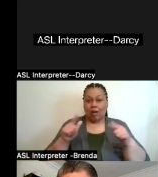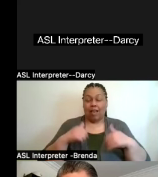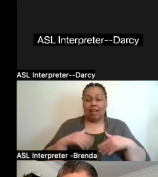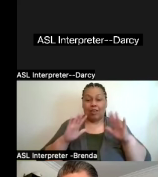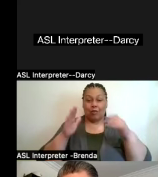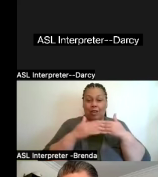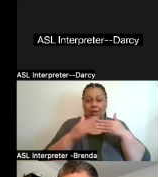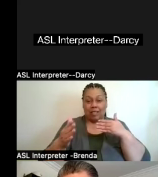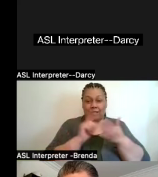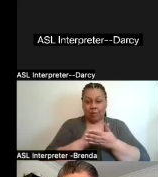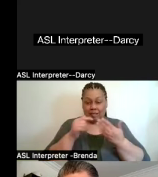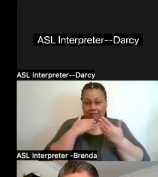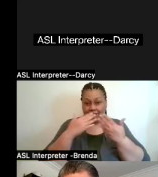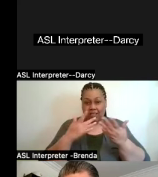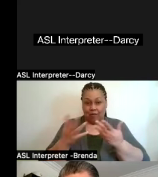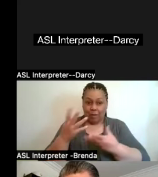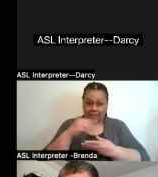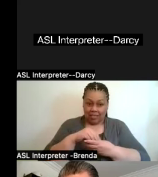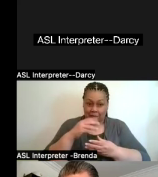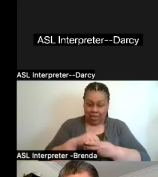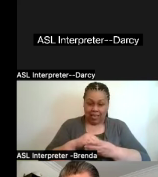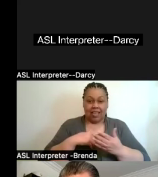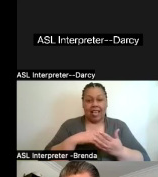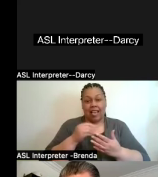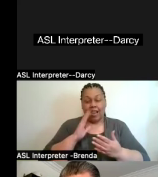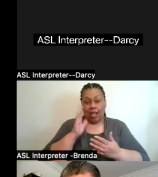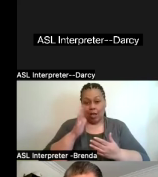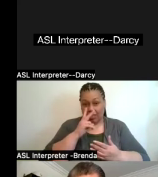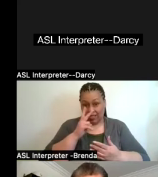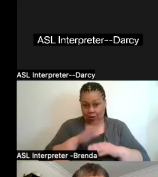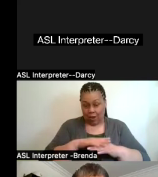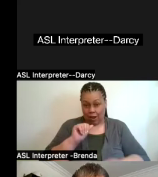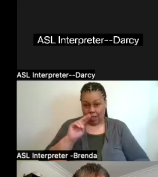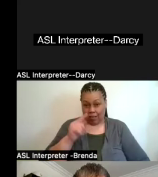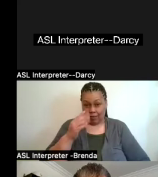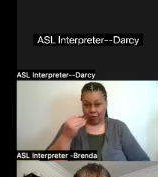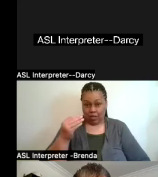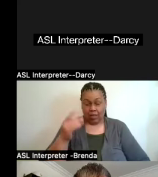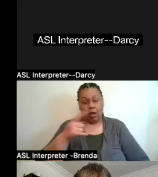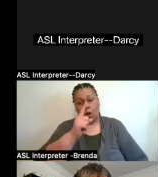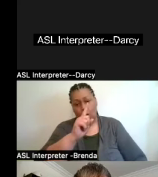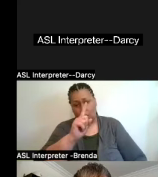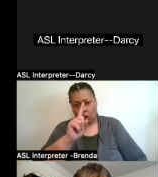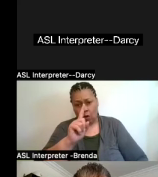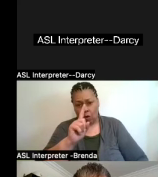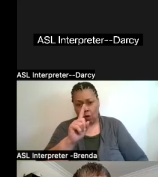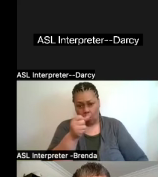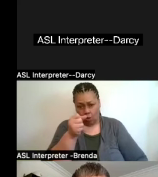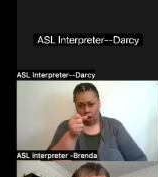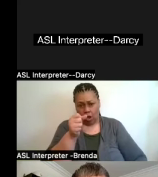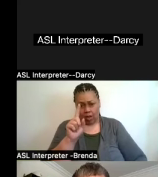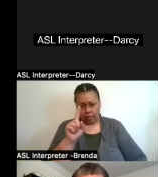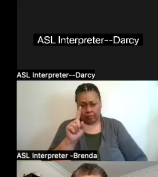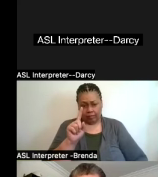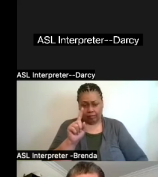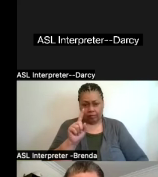week. Thank you for participating, and we will see you on August the 14th. Well, hold on, Margaret. I